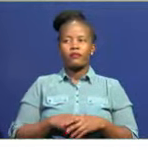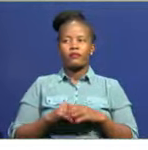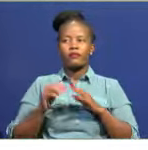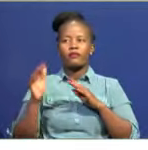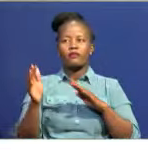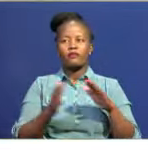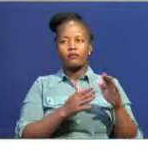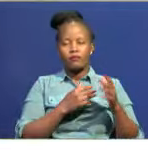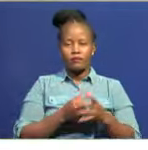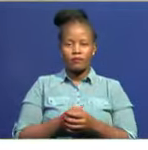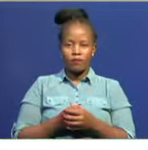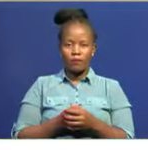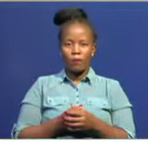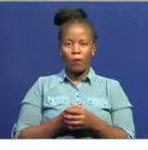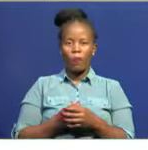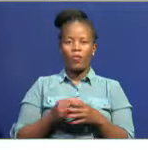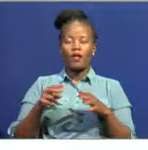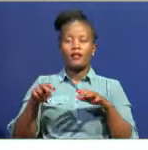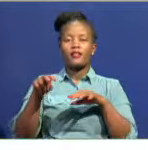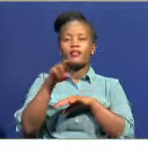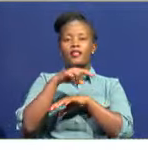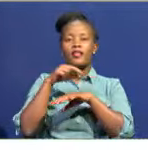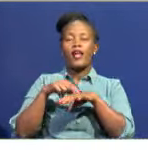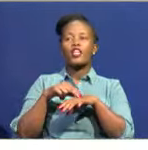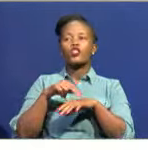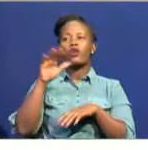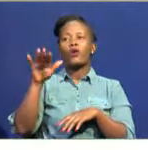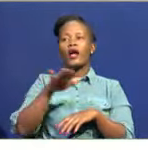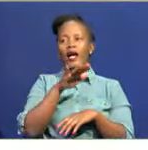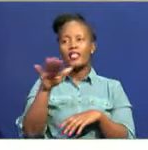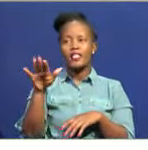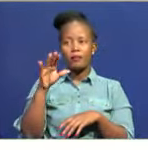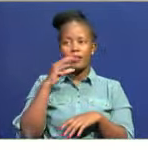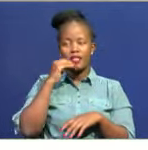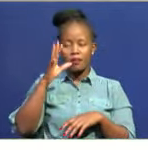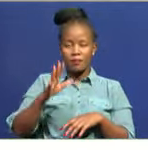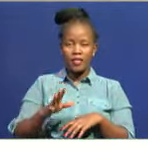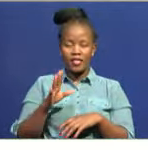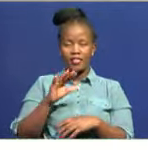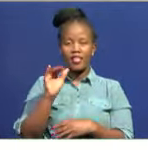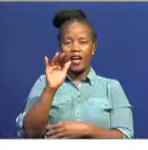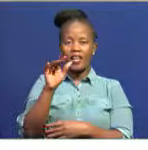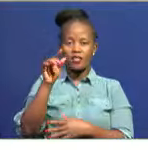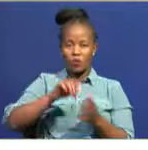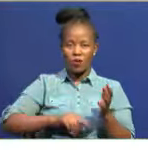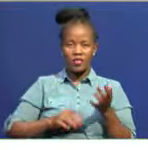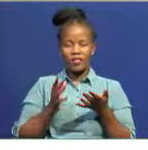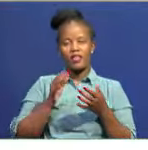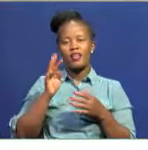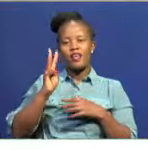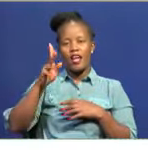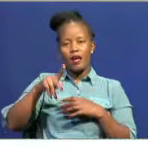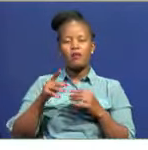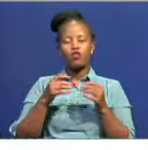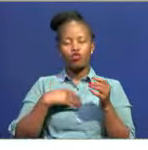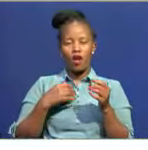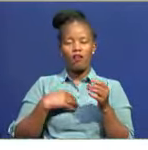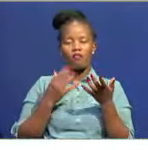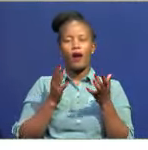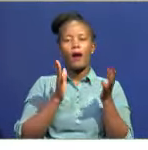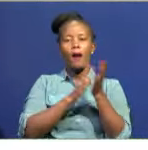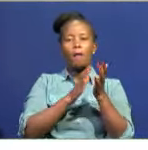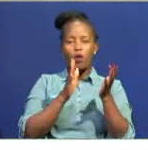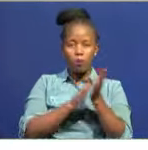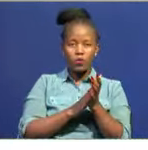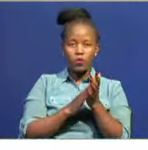The National Assembly Speaker Moses Wetangula has instructed the Clerk of the National Assembly to formulate a legislative proposal seeking to